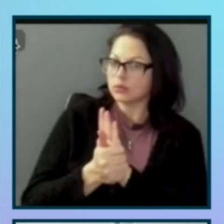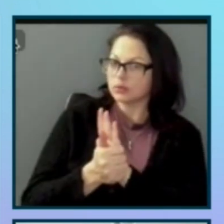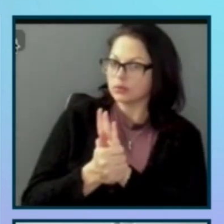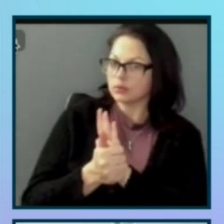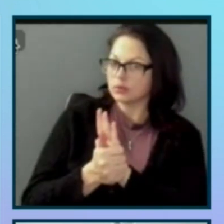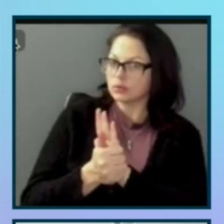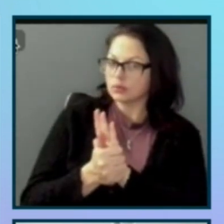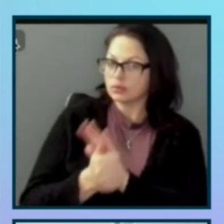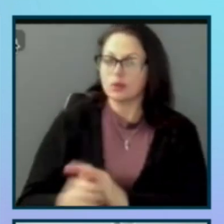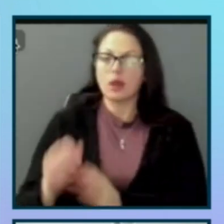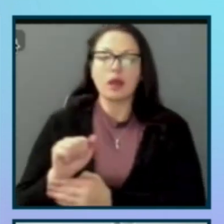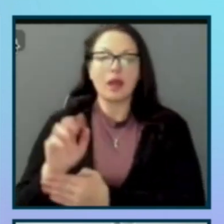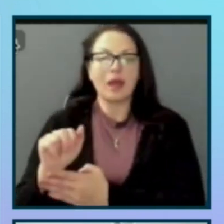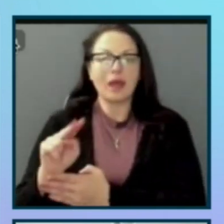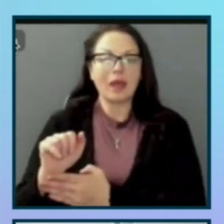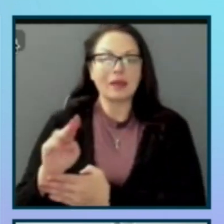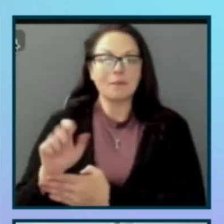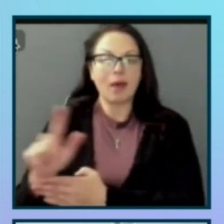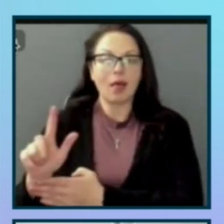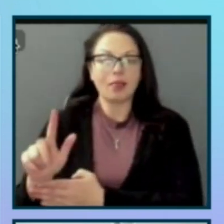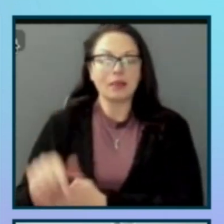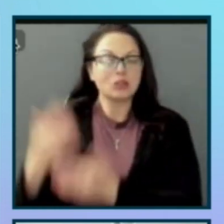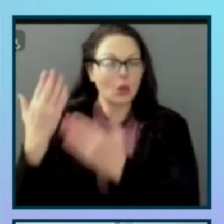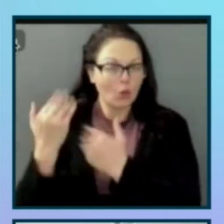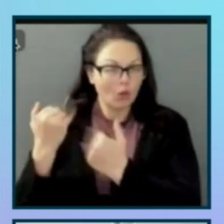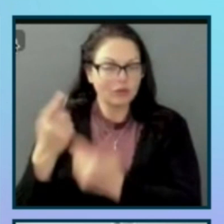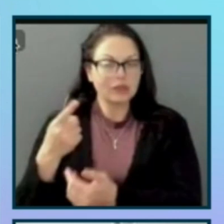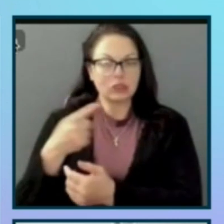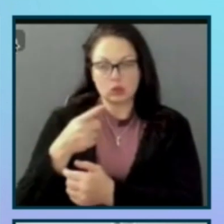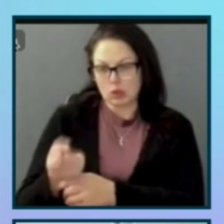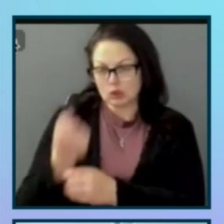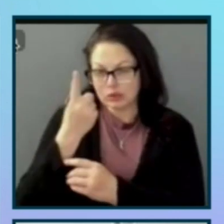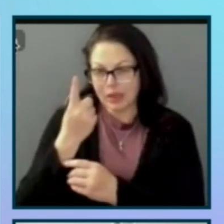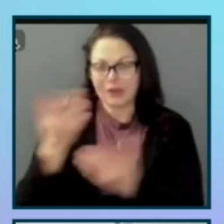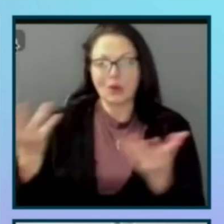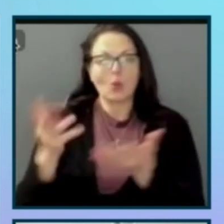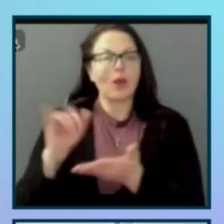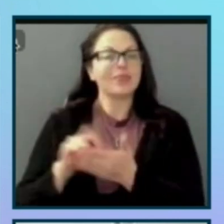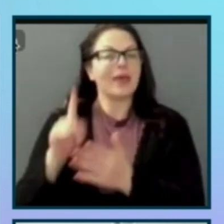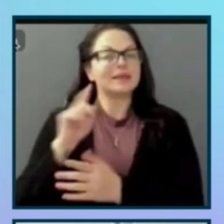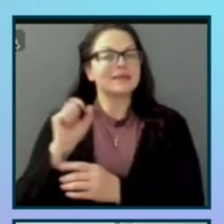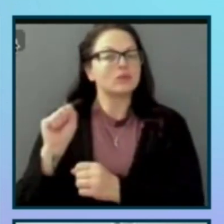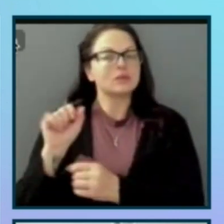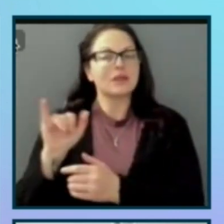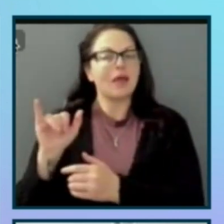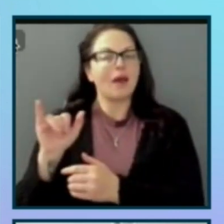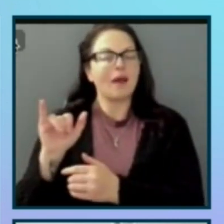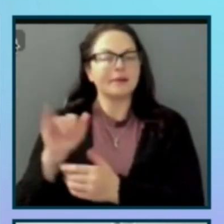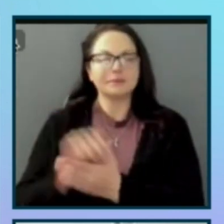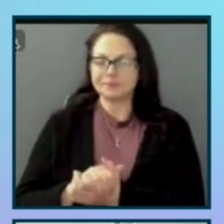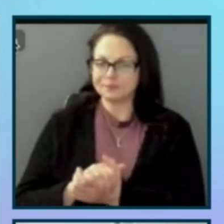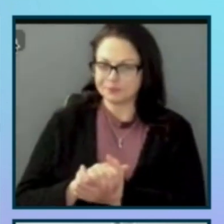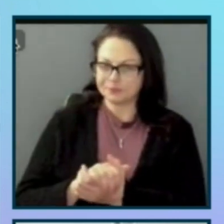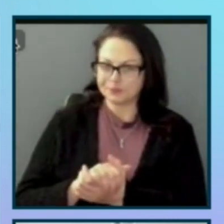So hopefully that gives you an idea of what the test actually sounds like in practice. But taking a step back, I want to talk about